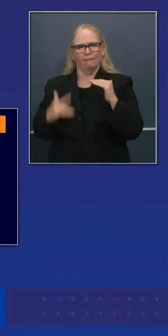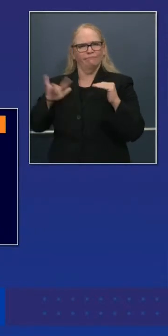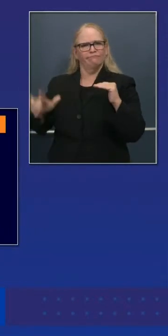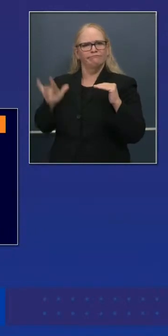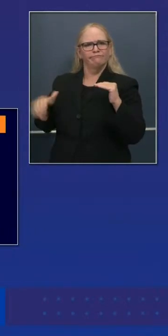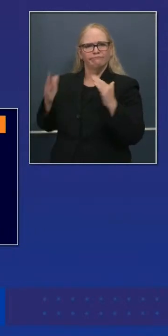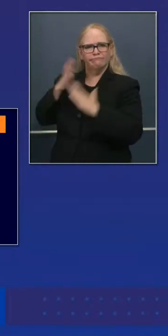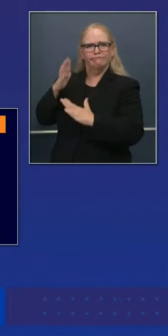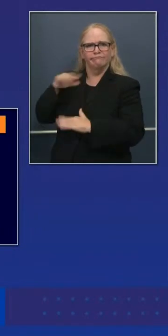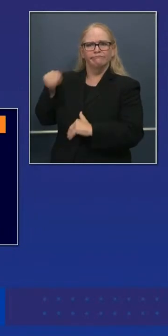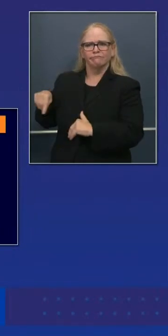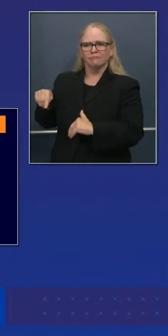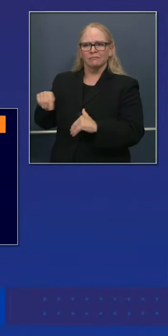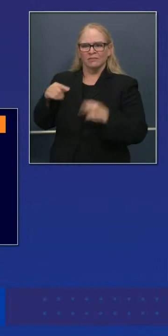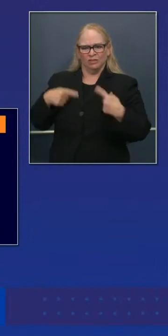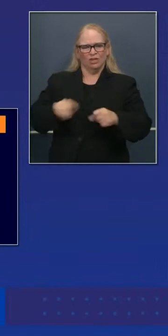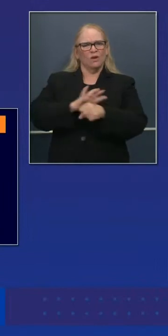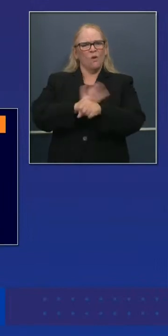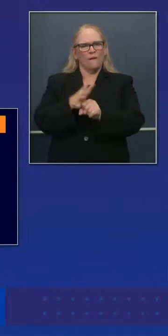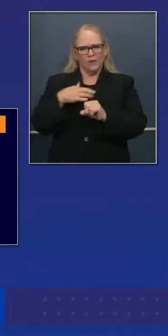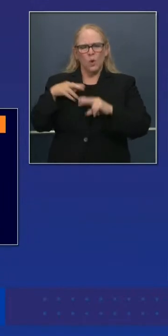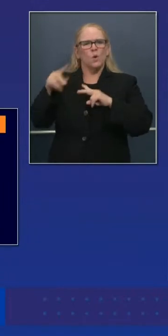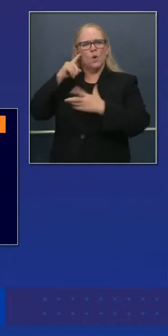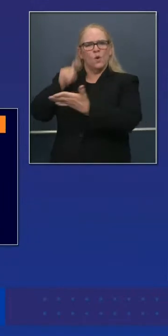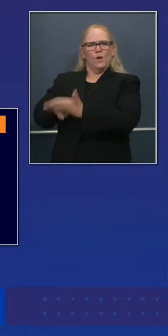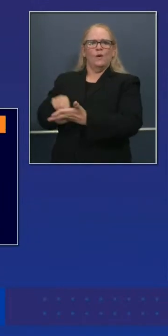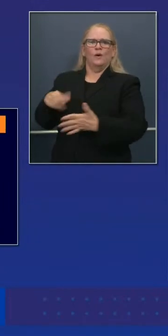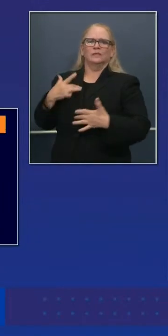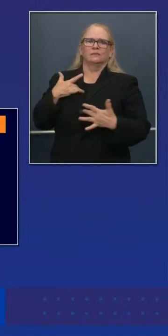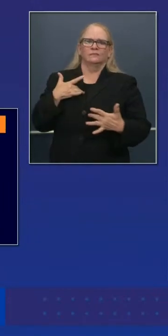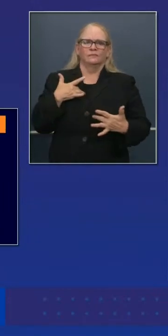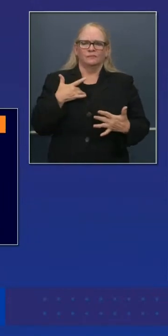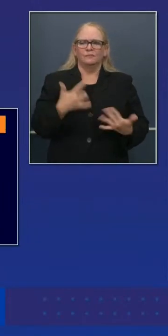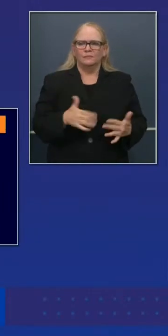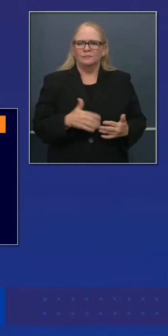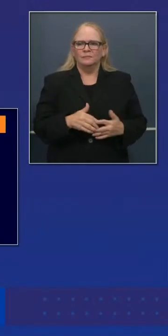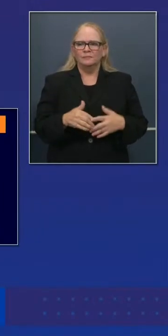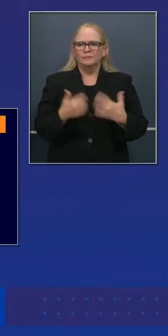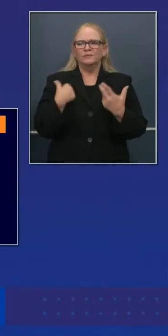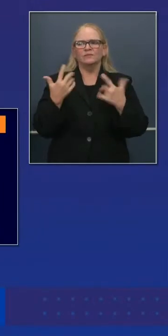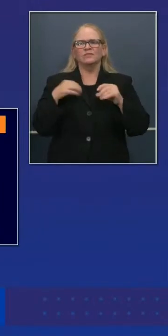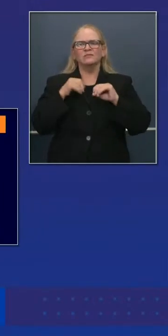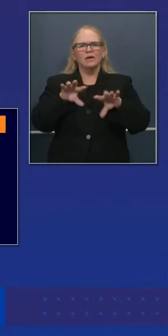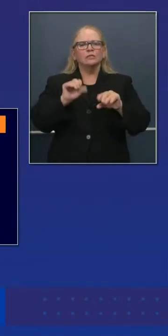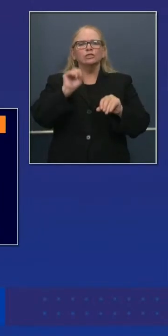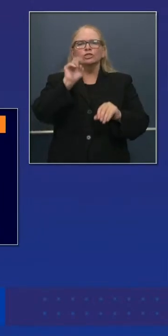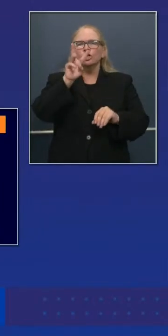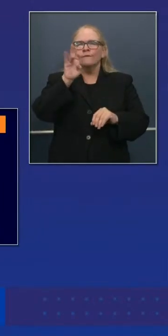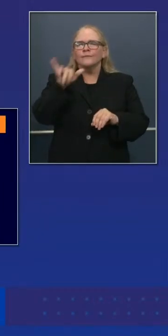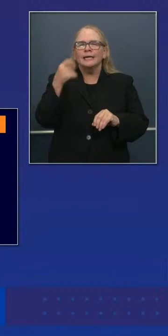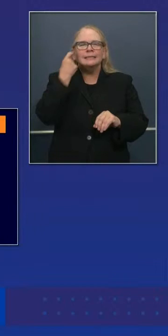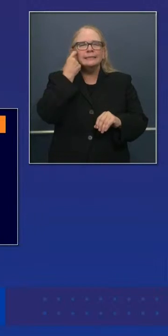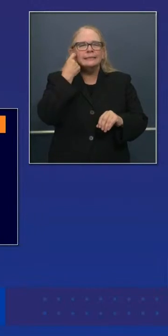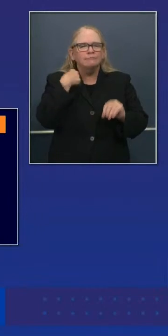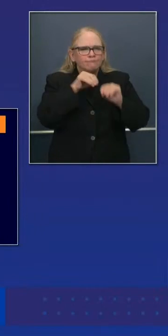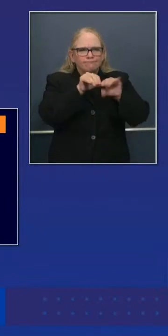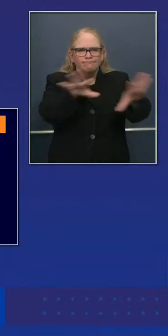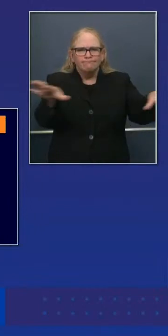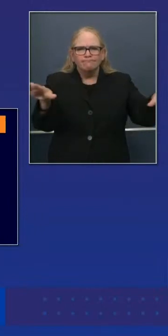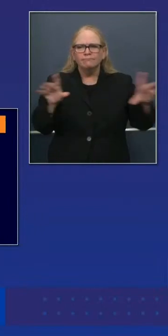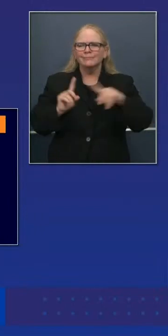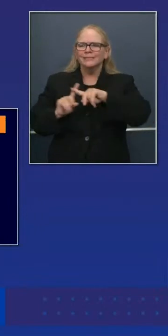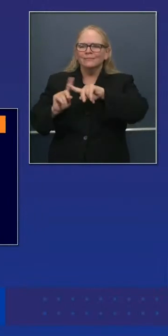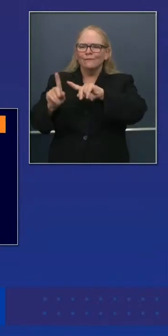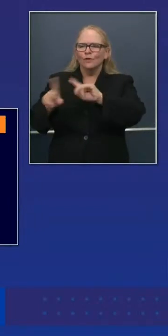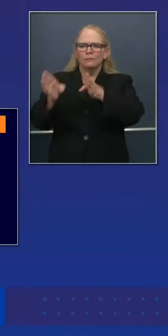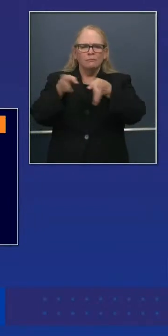this crisis. Just to underscore that, there was a very comprehensive survey done recently of the number of individuals that